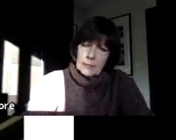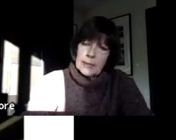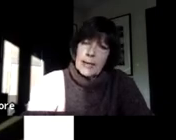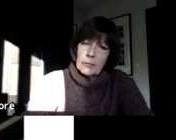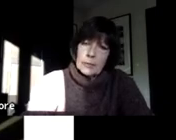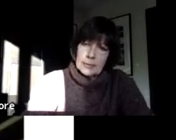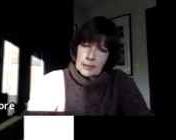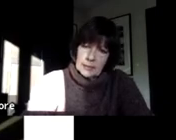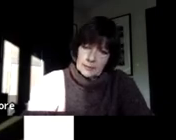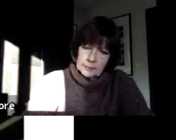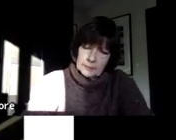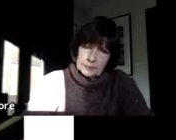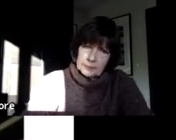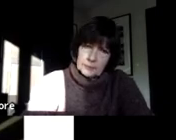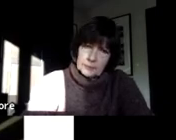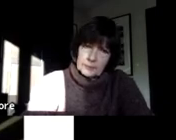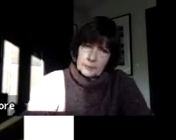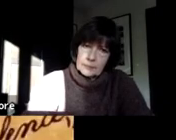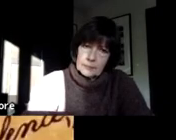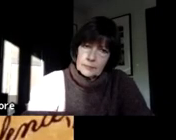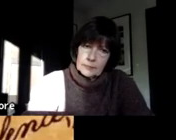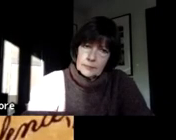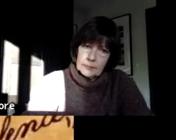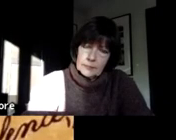is, but how we say it.